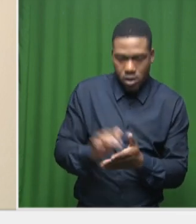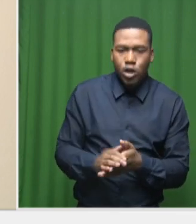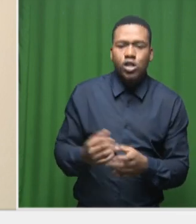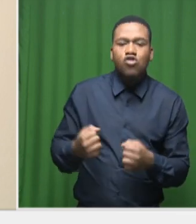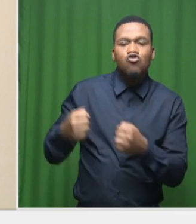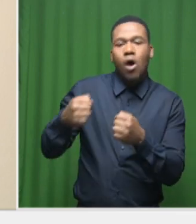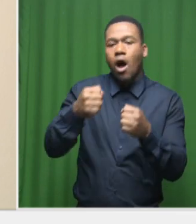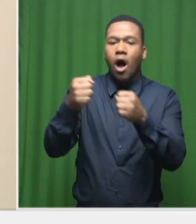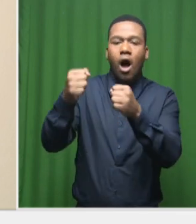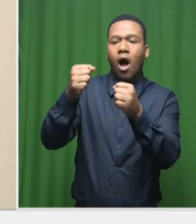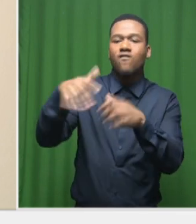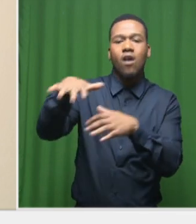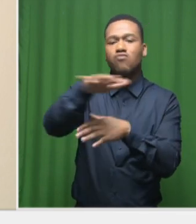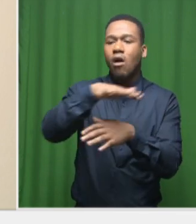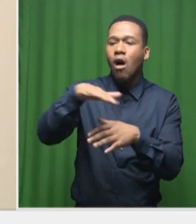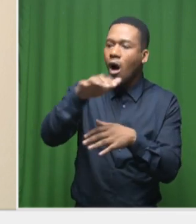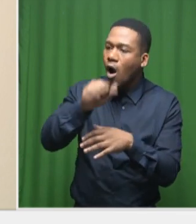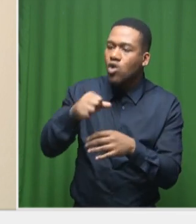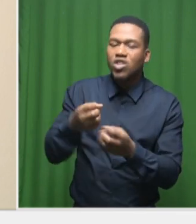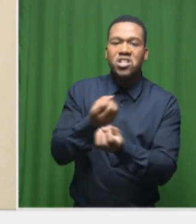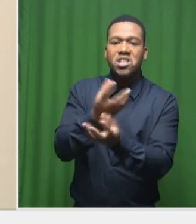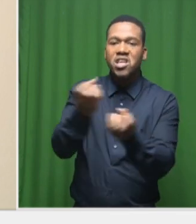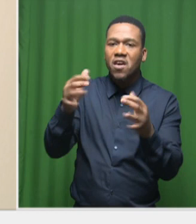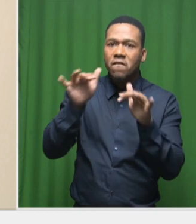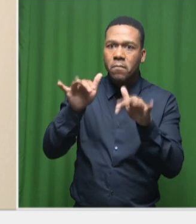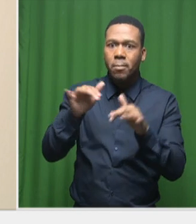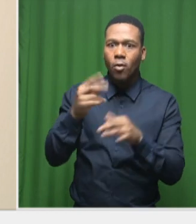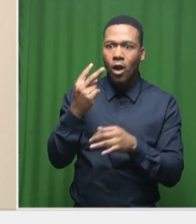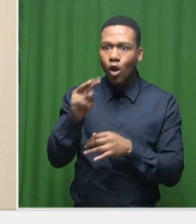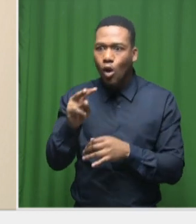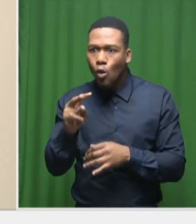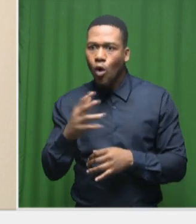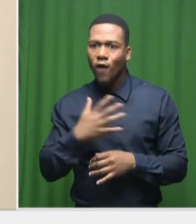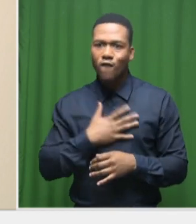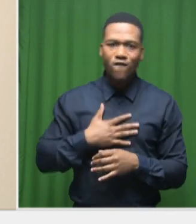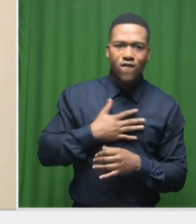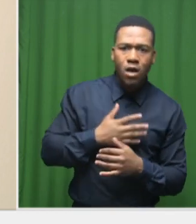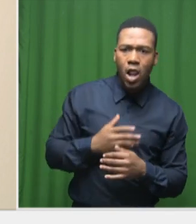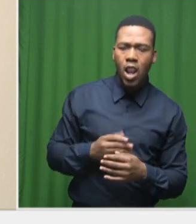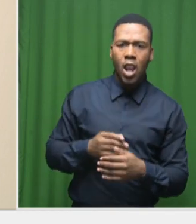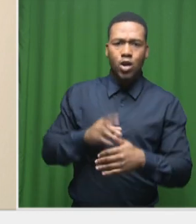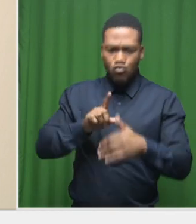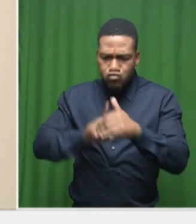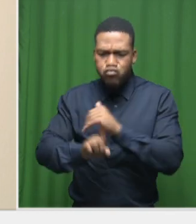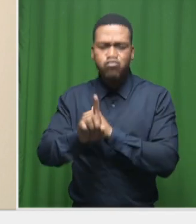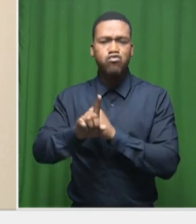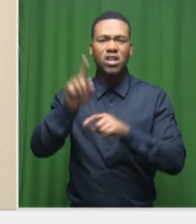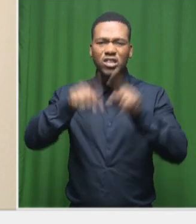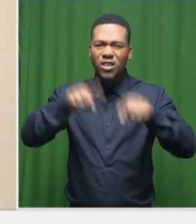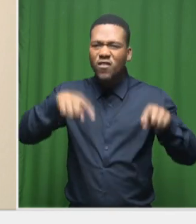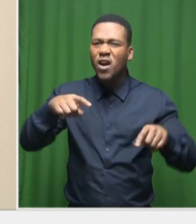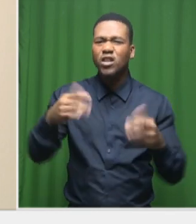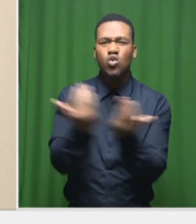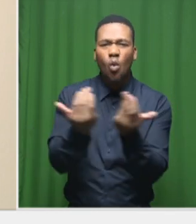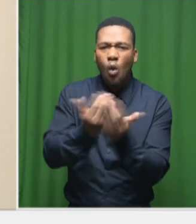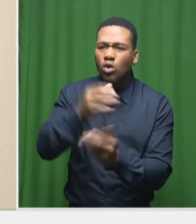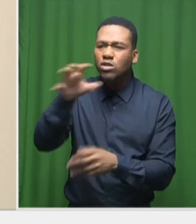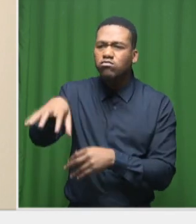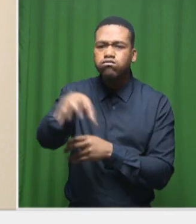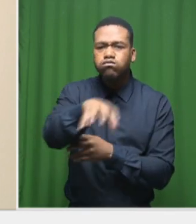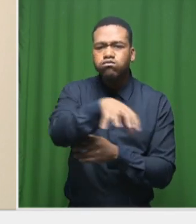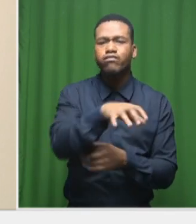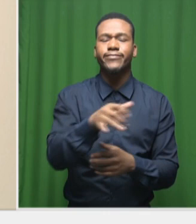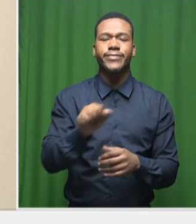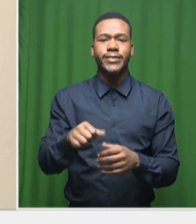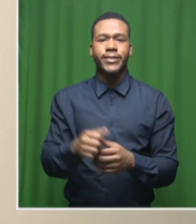arounds and literally give people the look and feel and go to different schools where we can also bring this into their space and